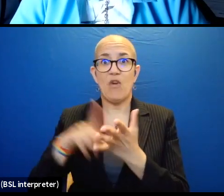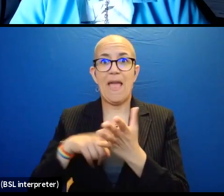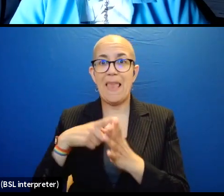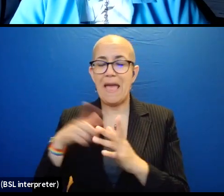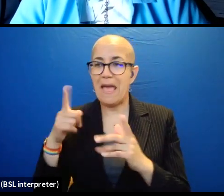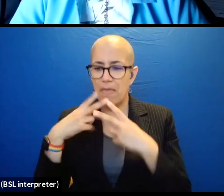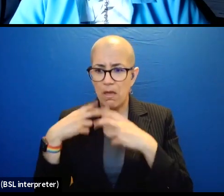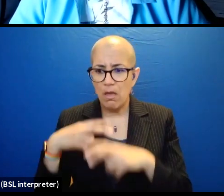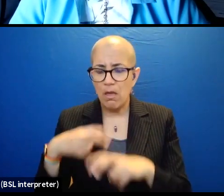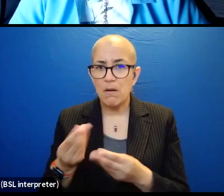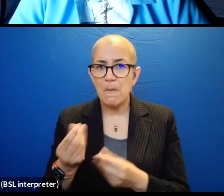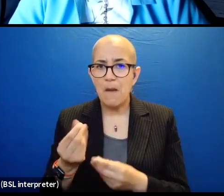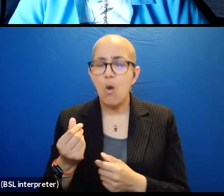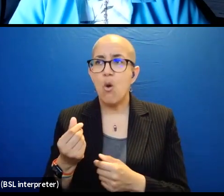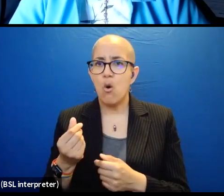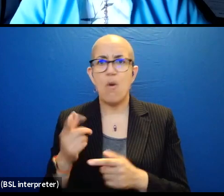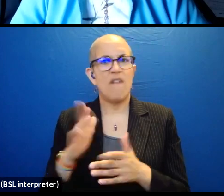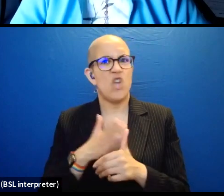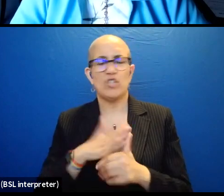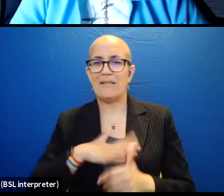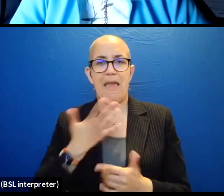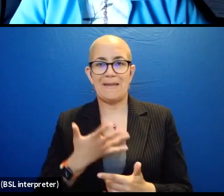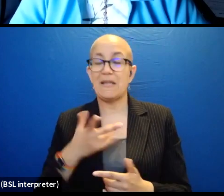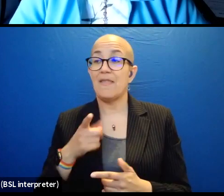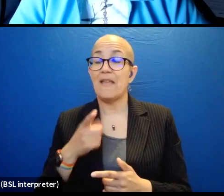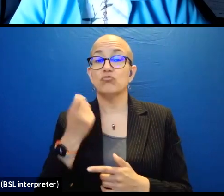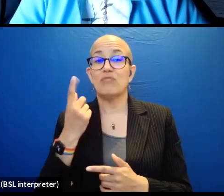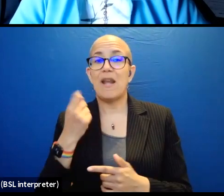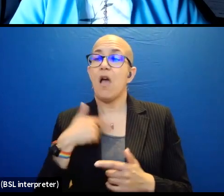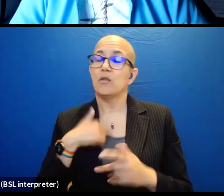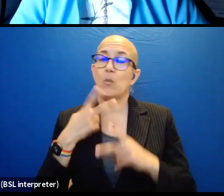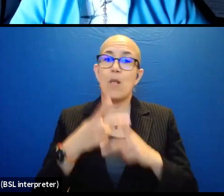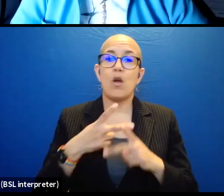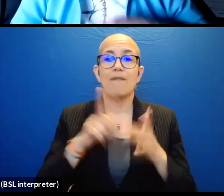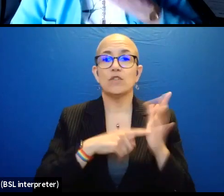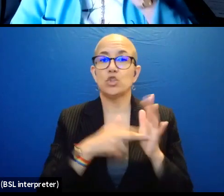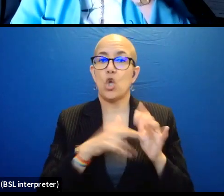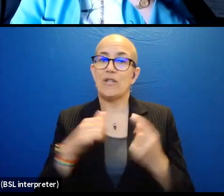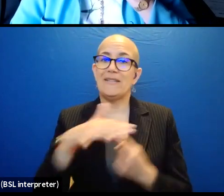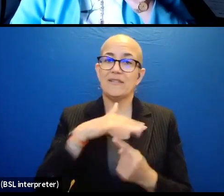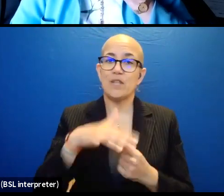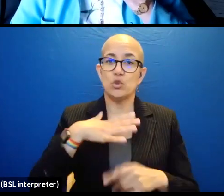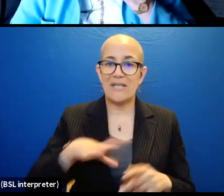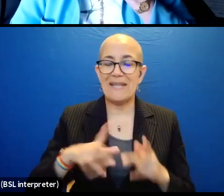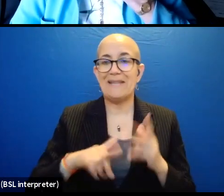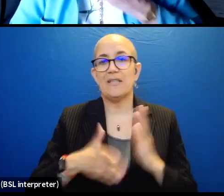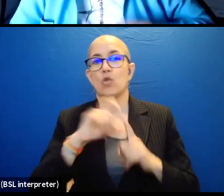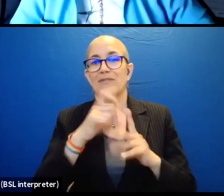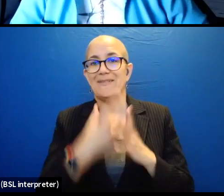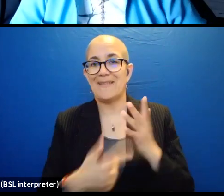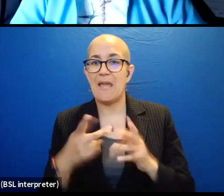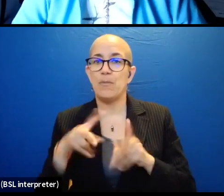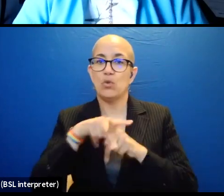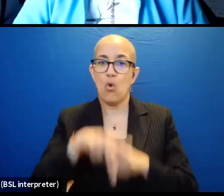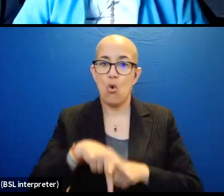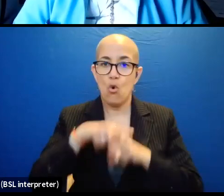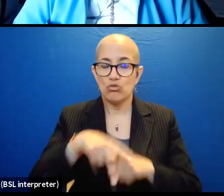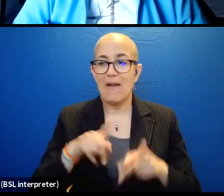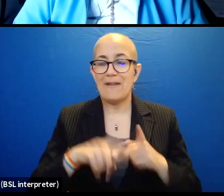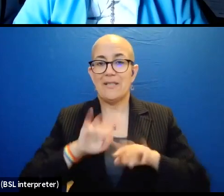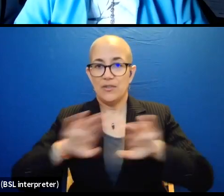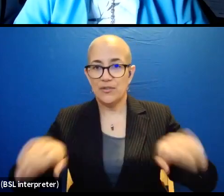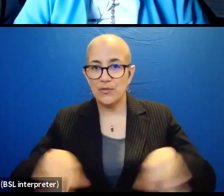they understood it, and they understood that we were looking after John's social needs as well, because he goes disabled horse riding, he goes swimming, he goes tricycling, he goes